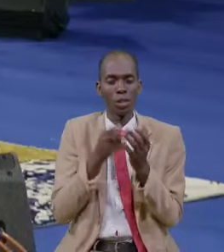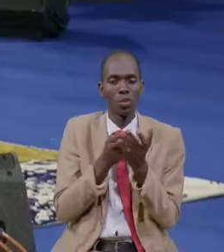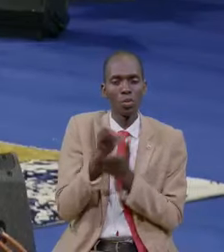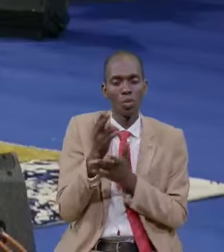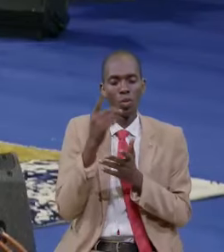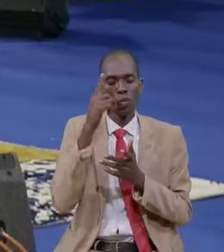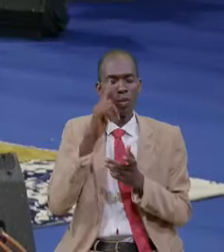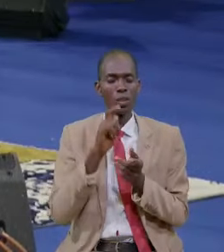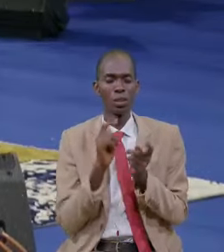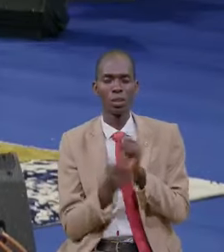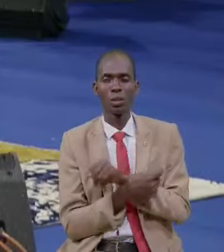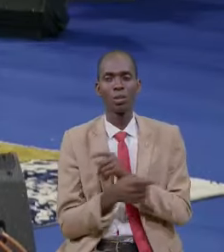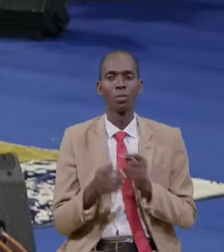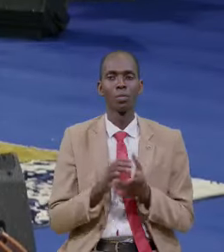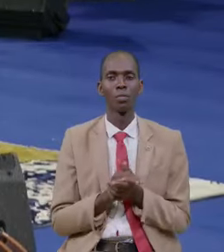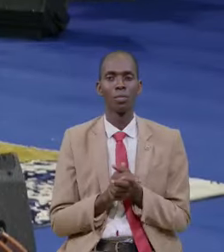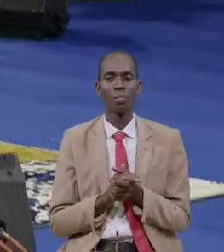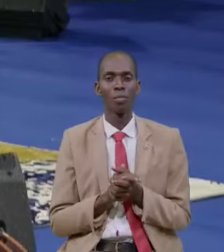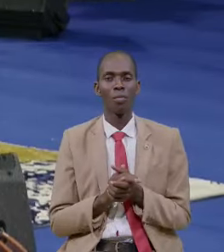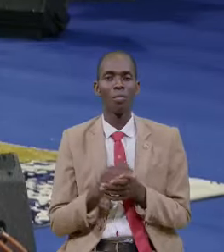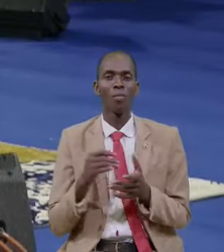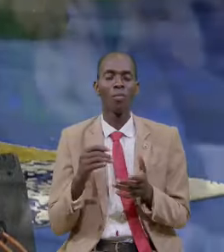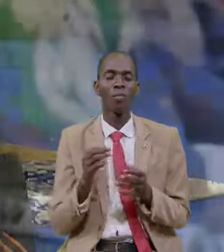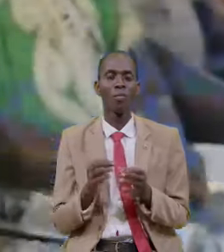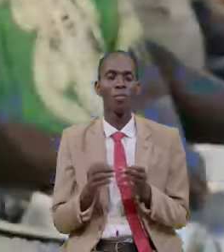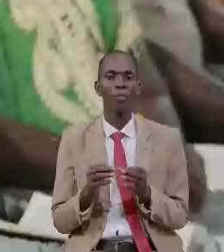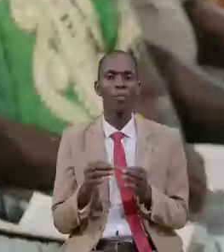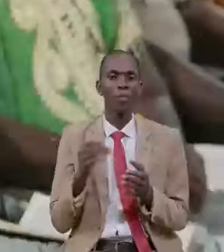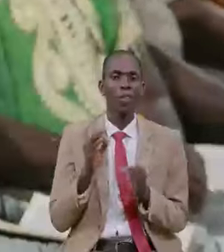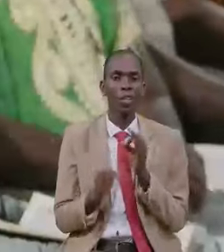For transformation. If you want